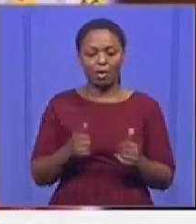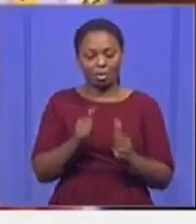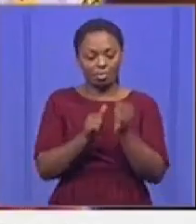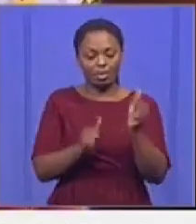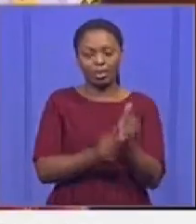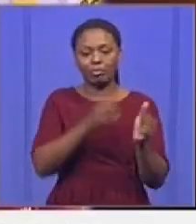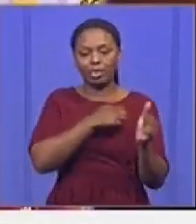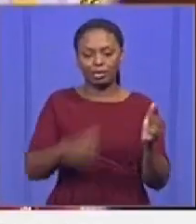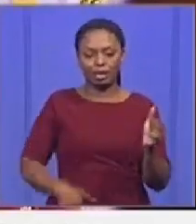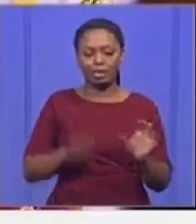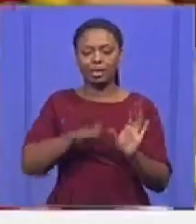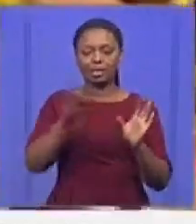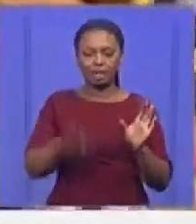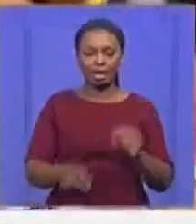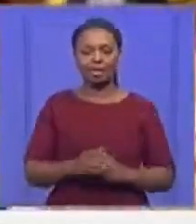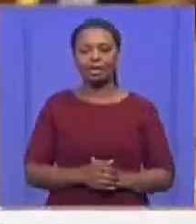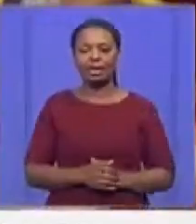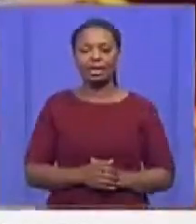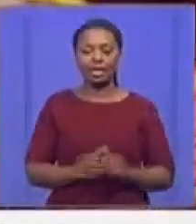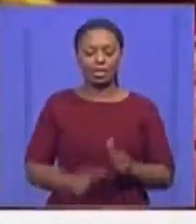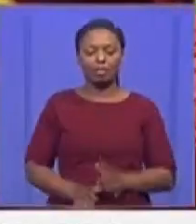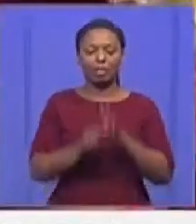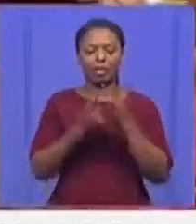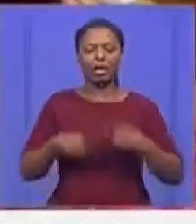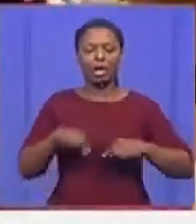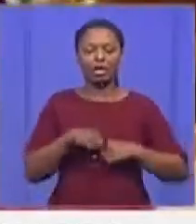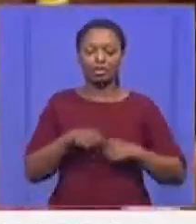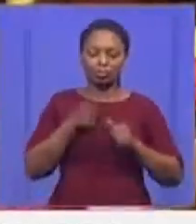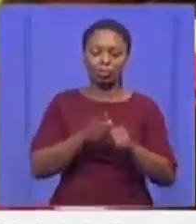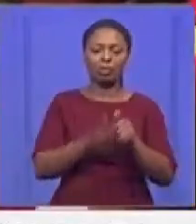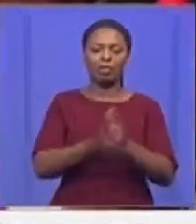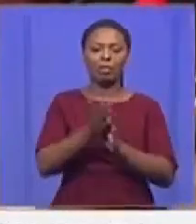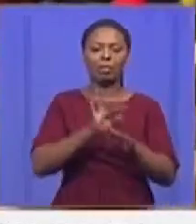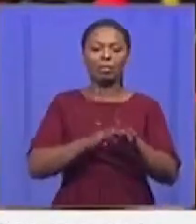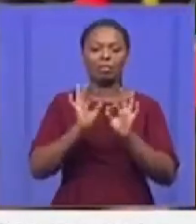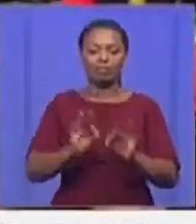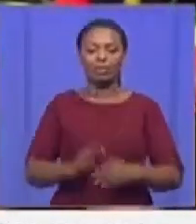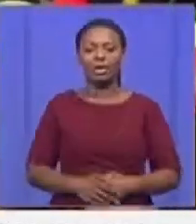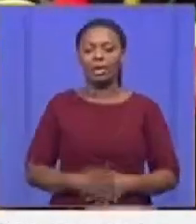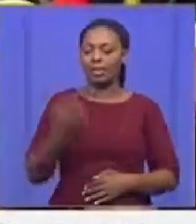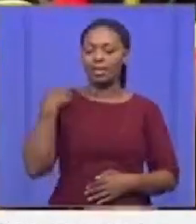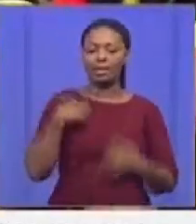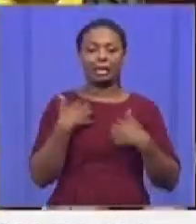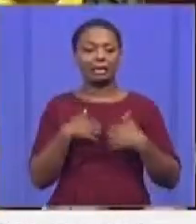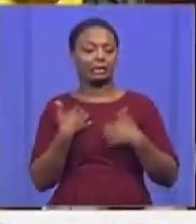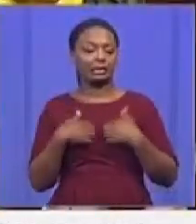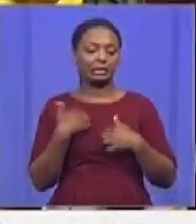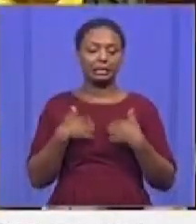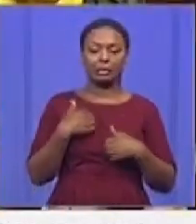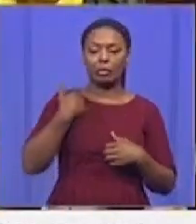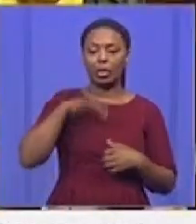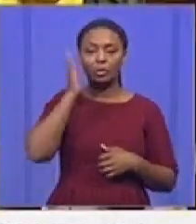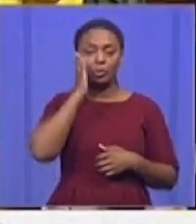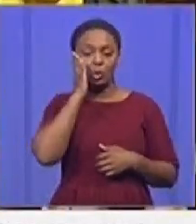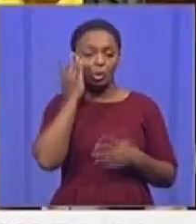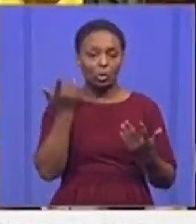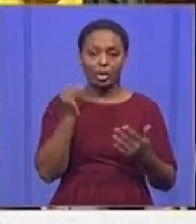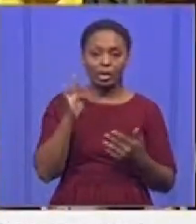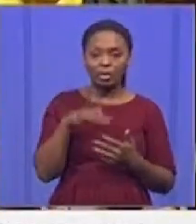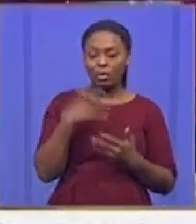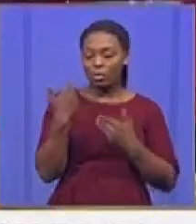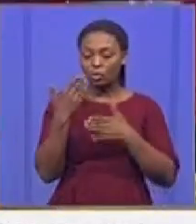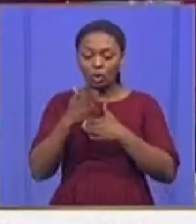that we move with certainty. Ditona di tsenwe ke tsebetsebe le go leta ka tlhoafalo go itse fa ditiro tsa bona di